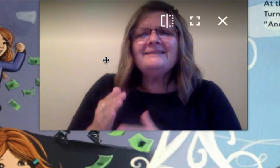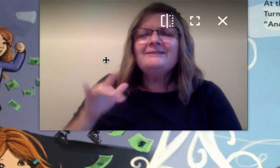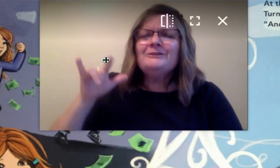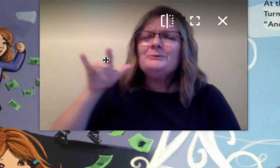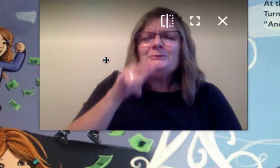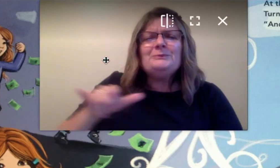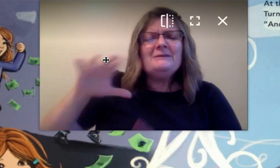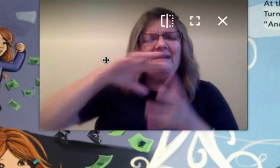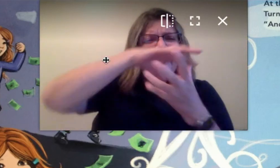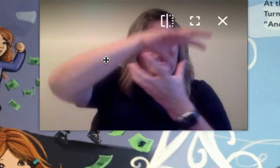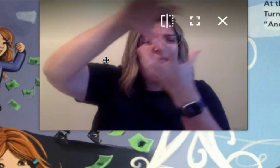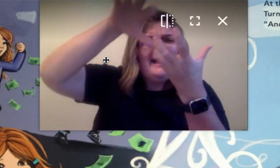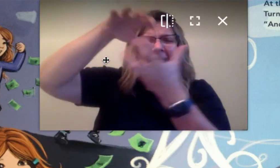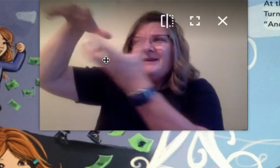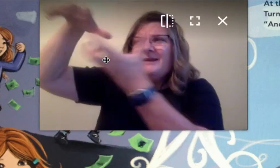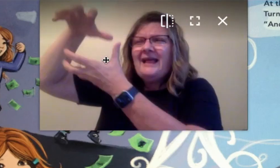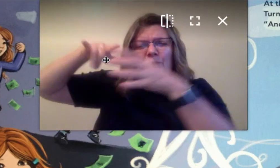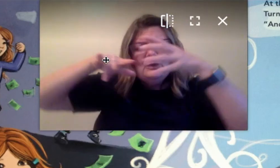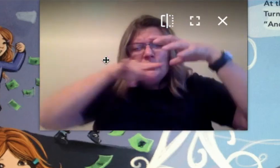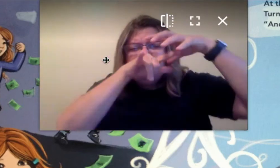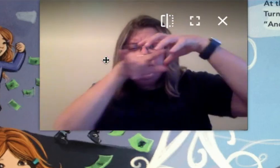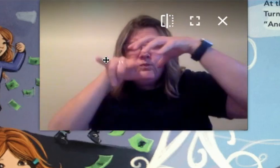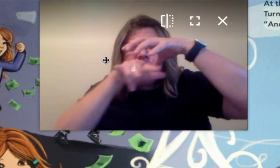the thick clouds.